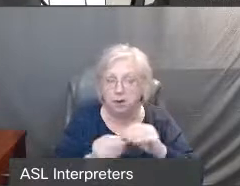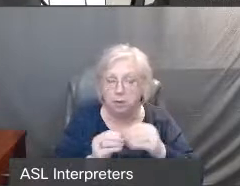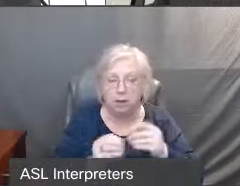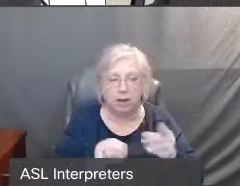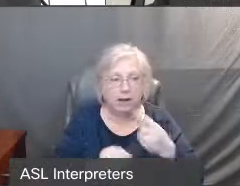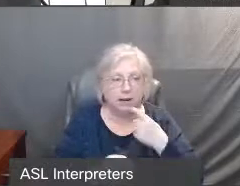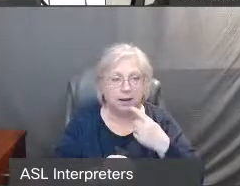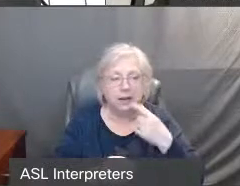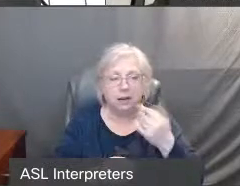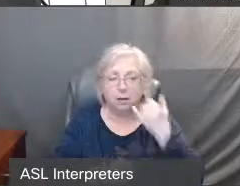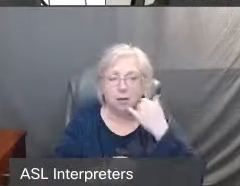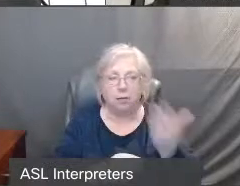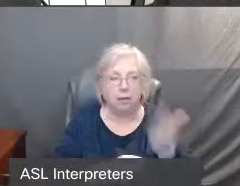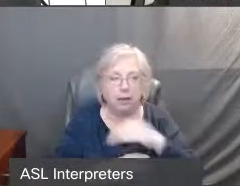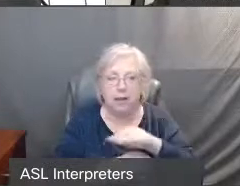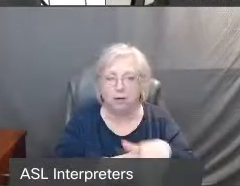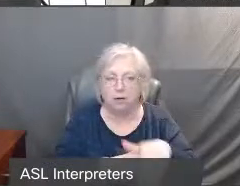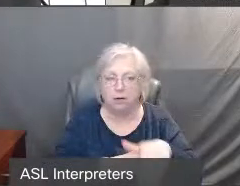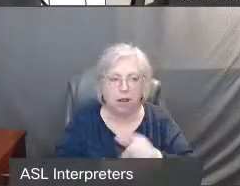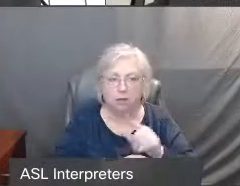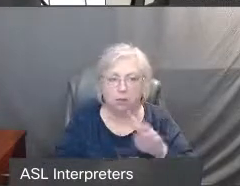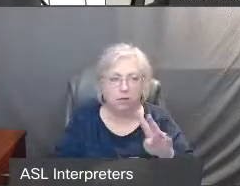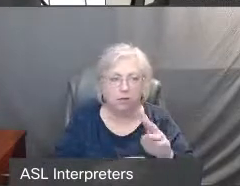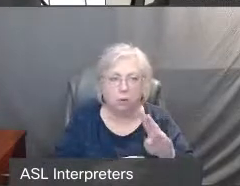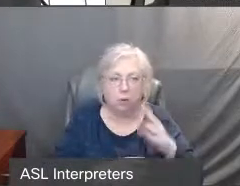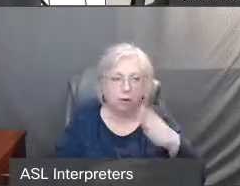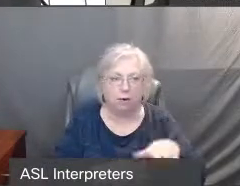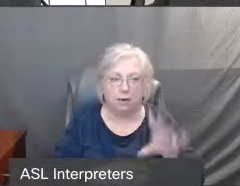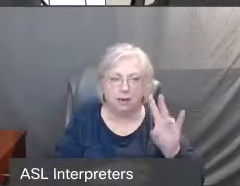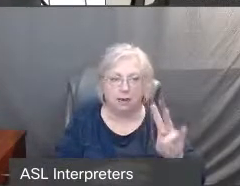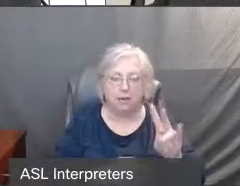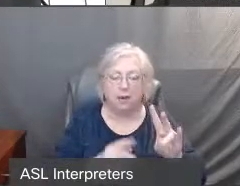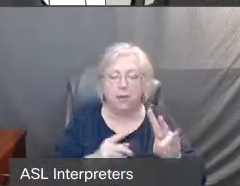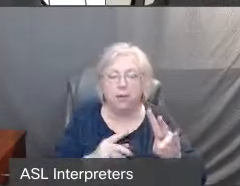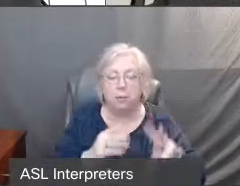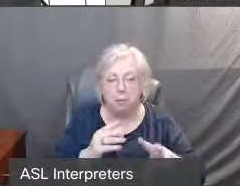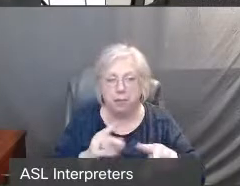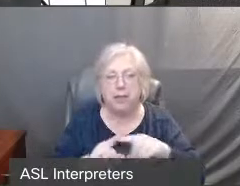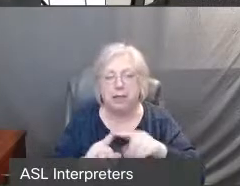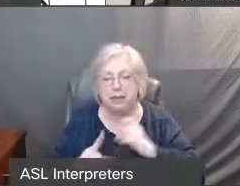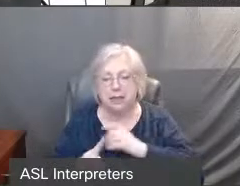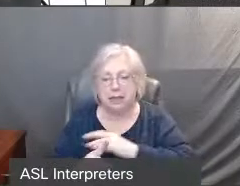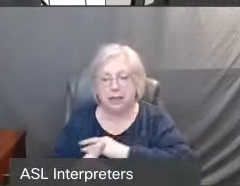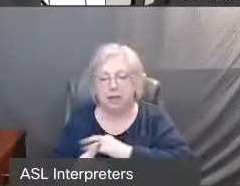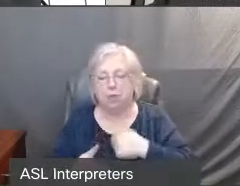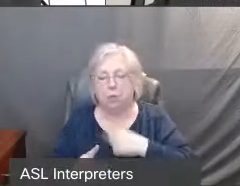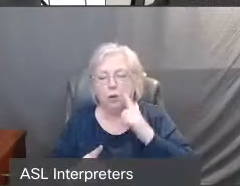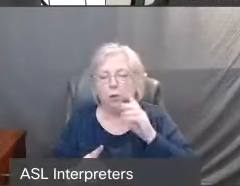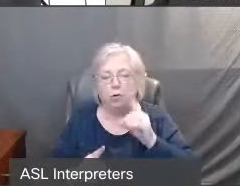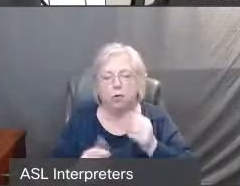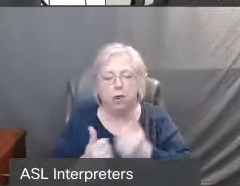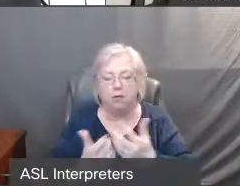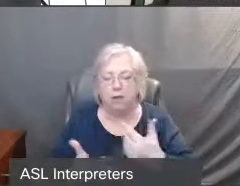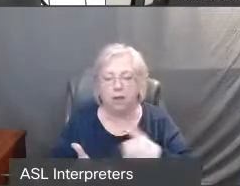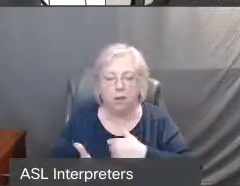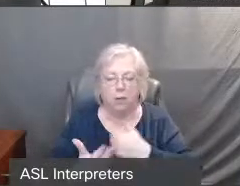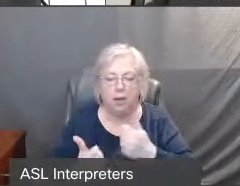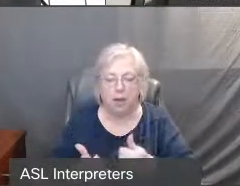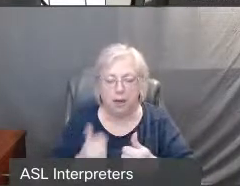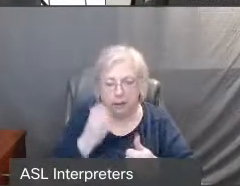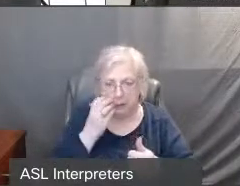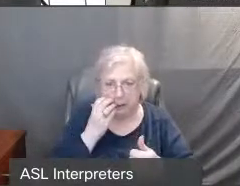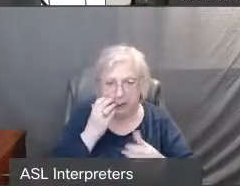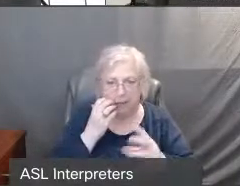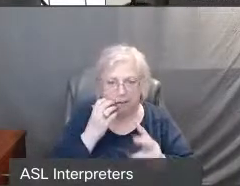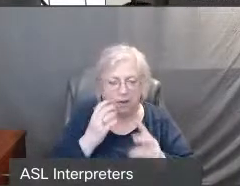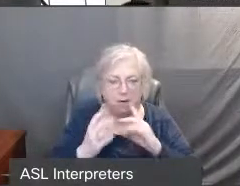or night, 24/7, in addition to the staff that will be there. We will do everything that we can to, if there is a